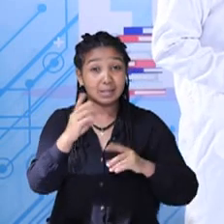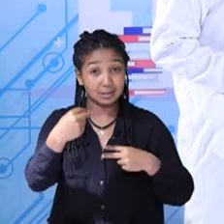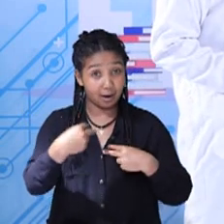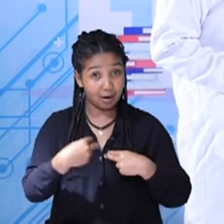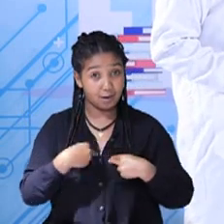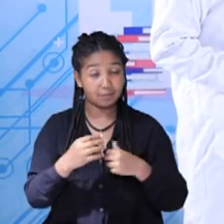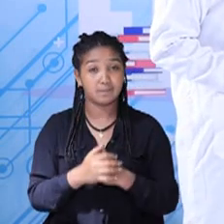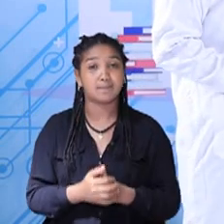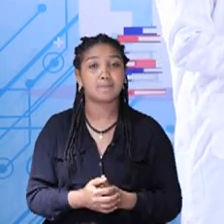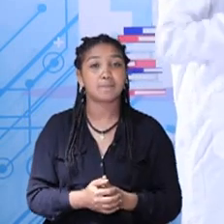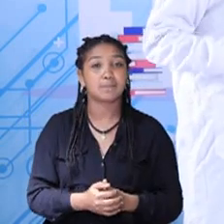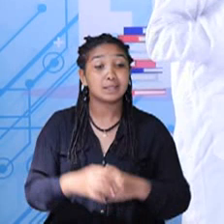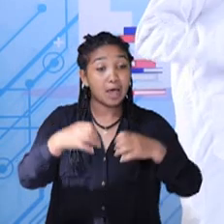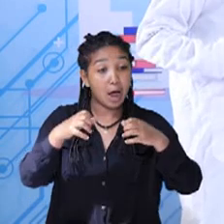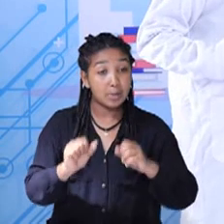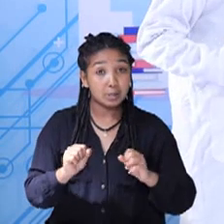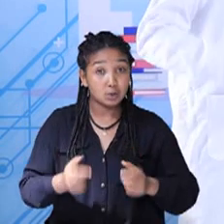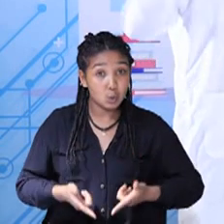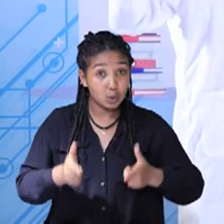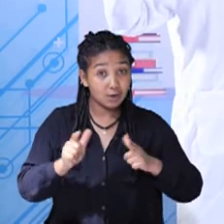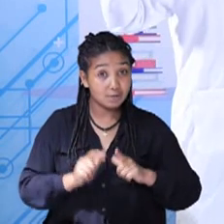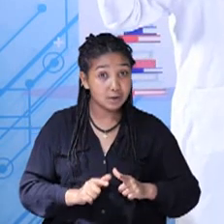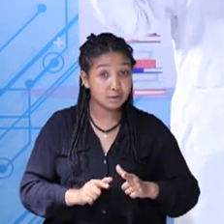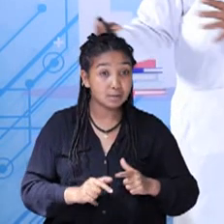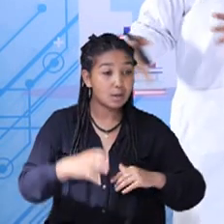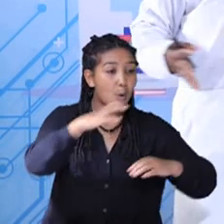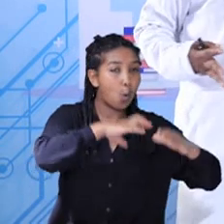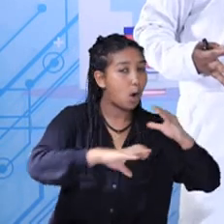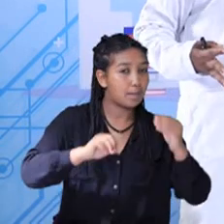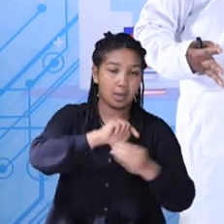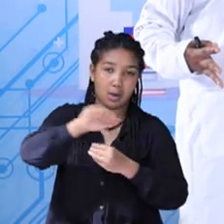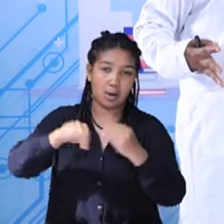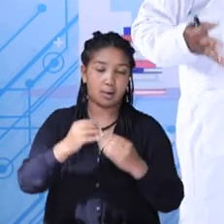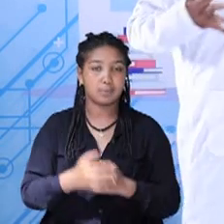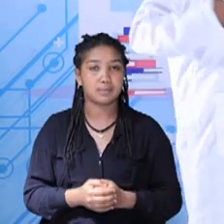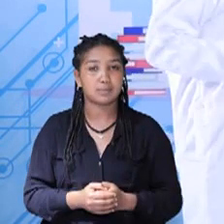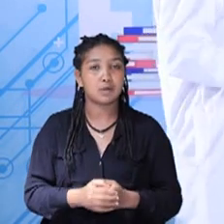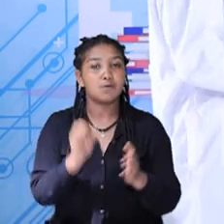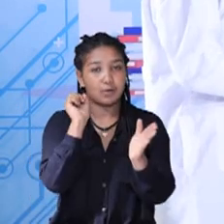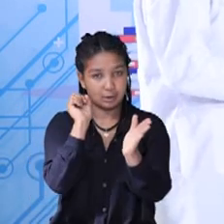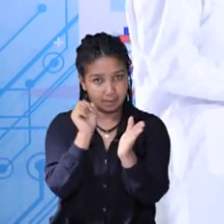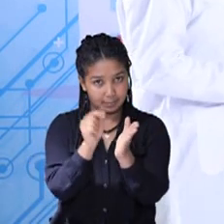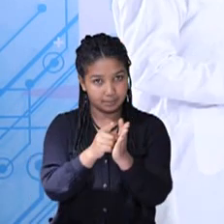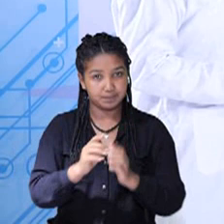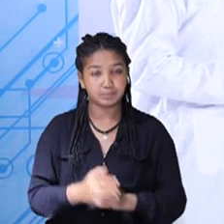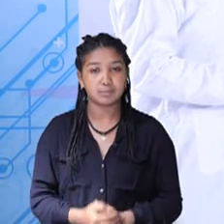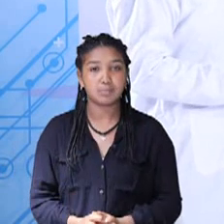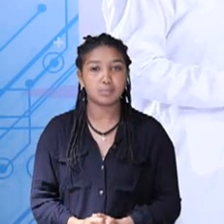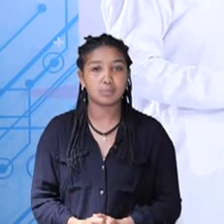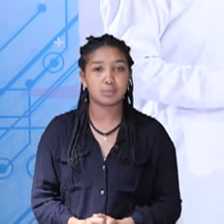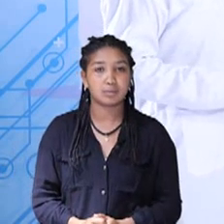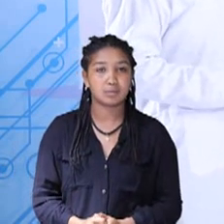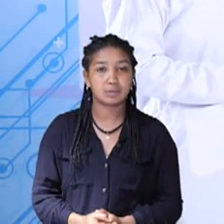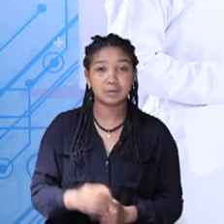have the ability to live in the warmer areas. For example,